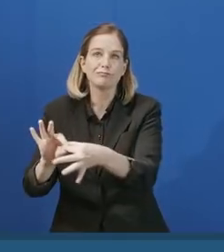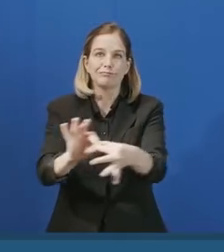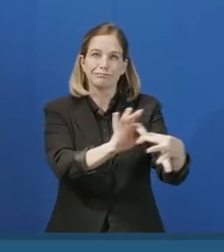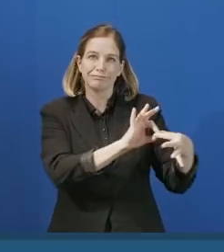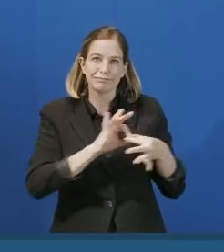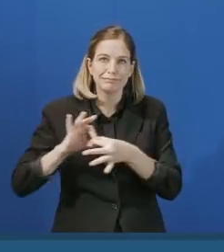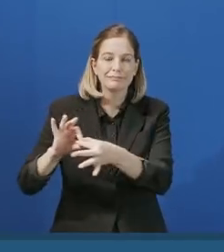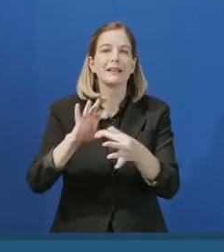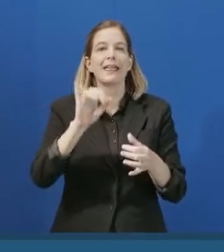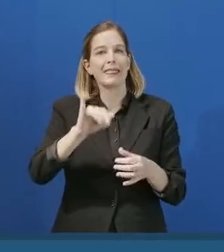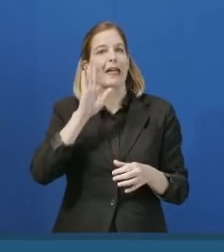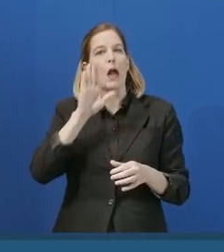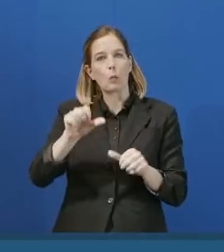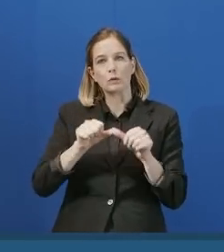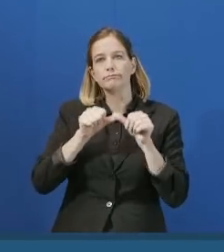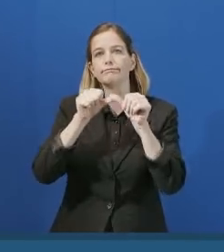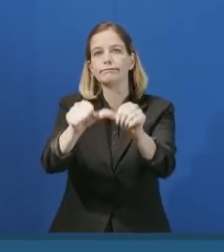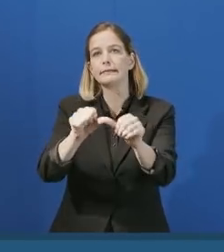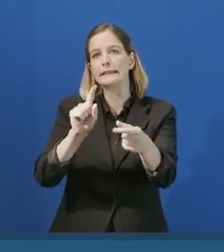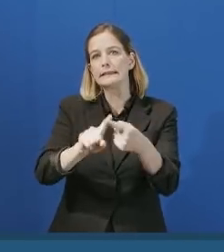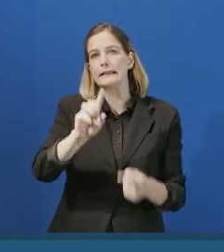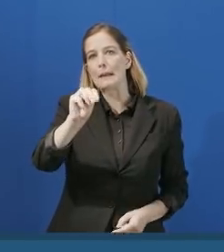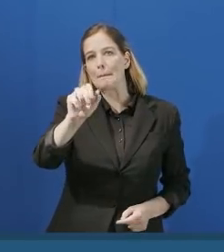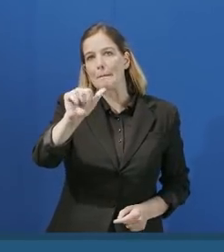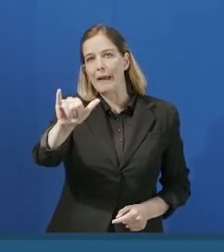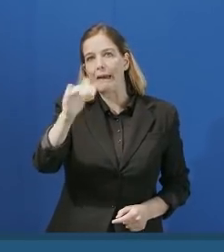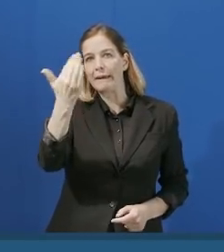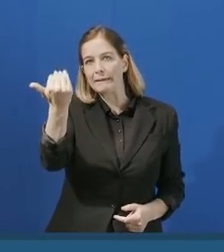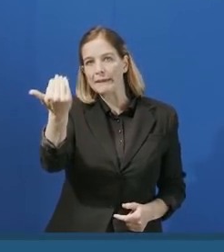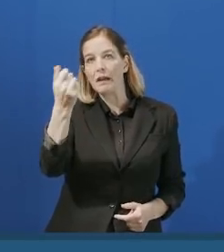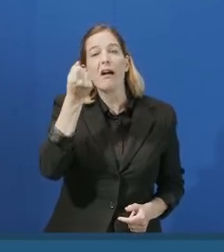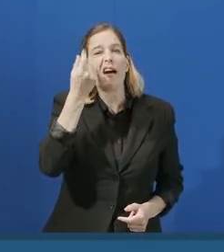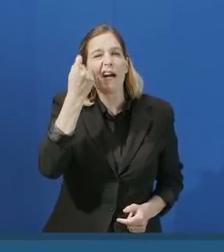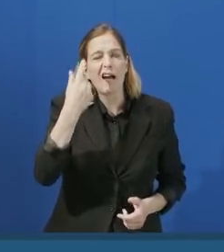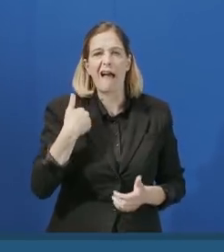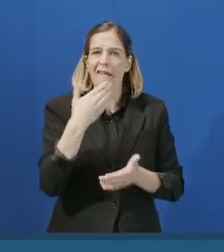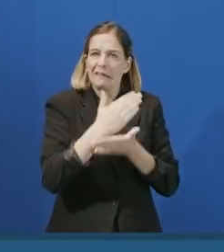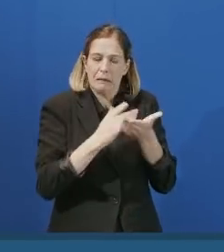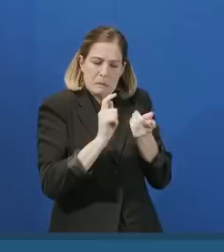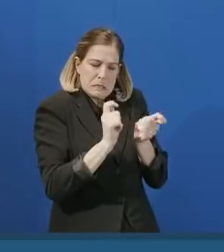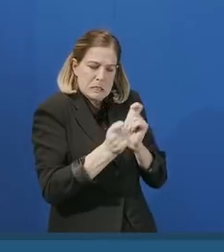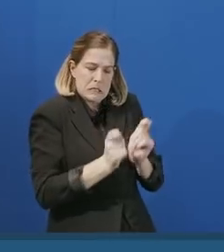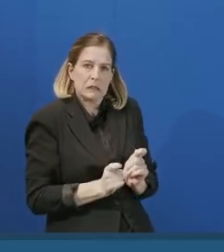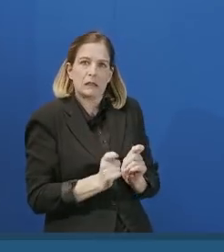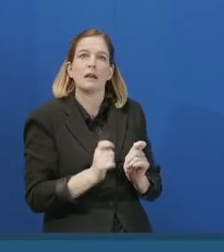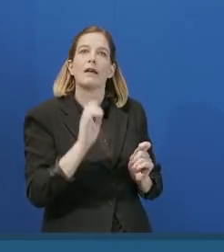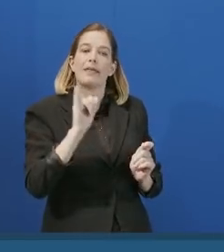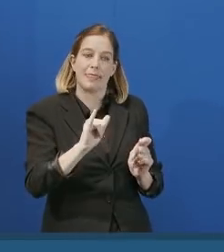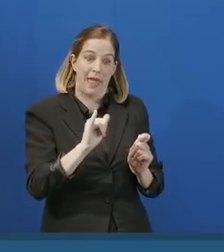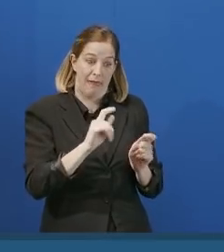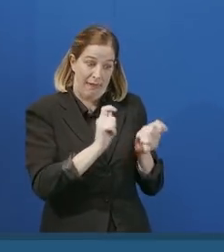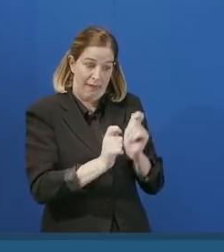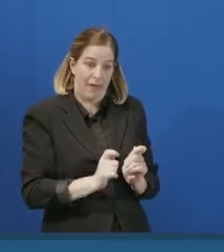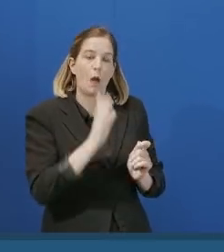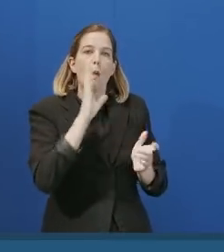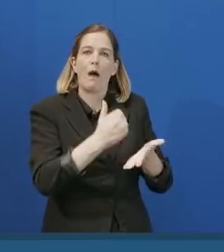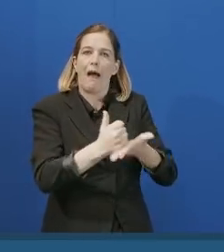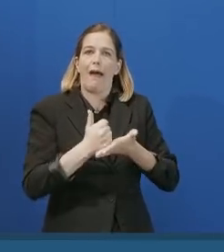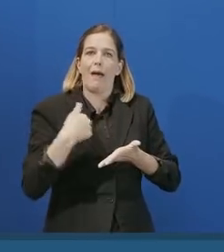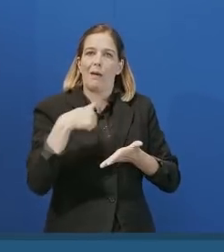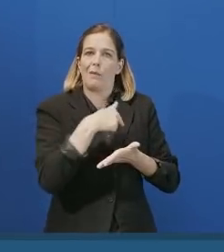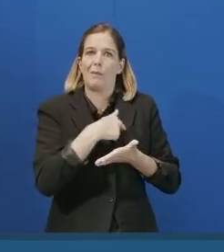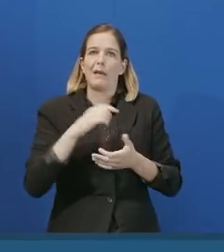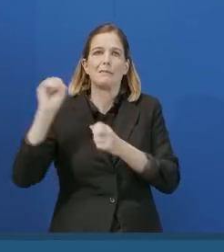modifications so that we can return stronger, not only from a health perspective as a state,